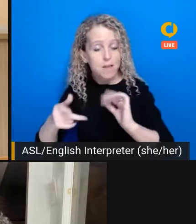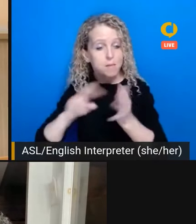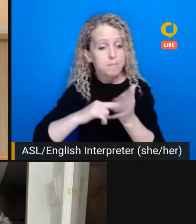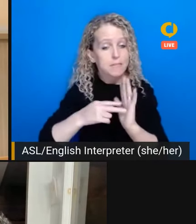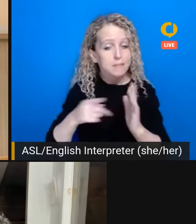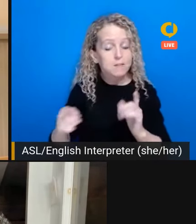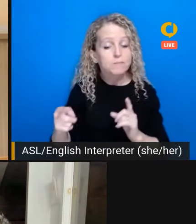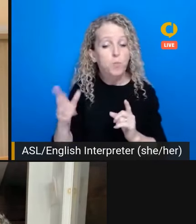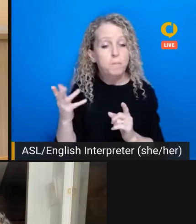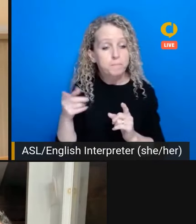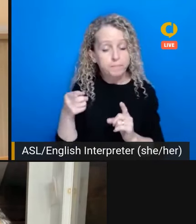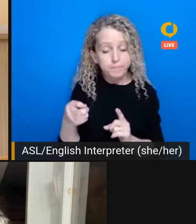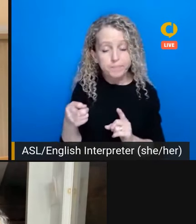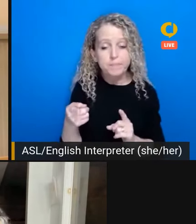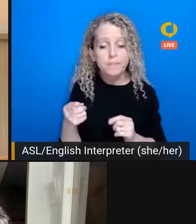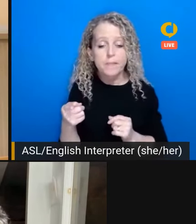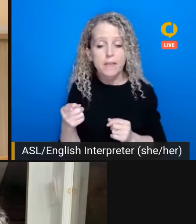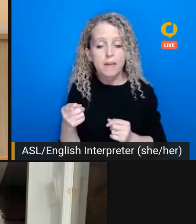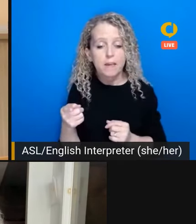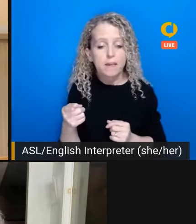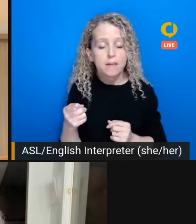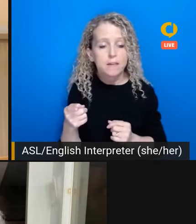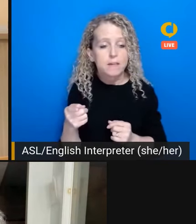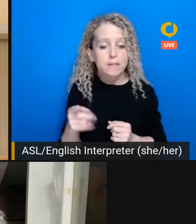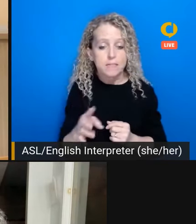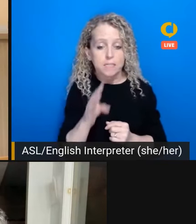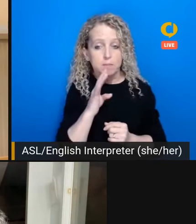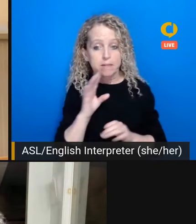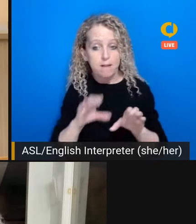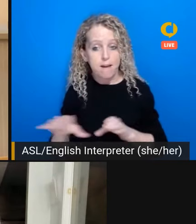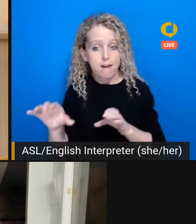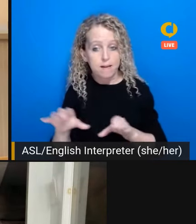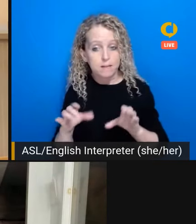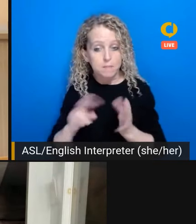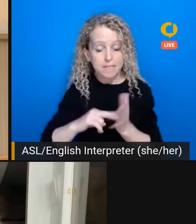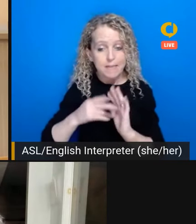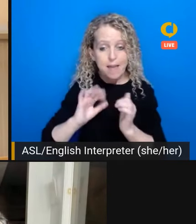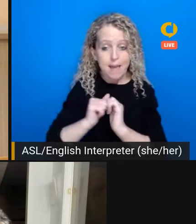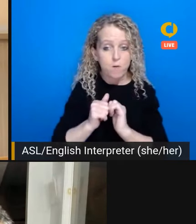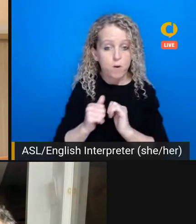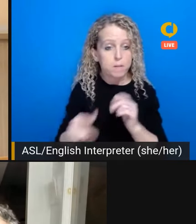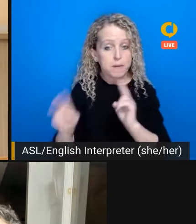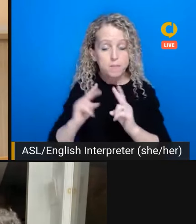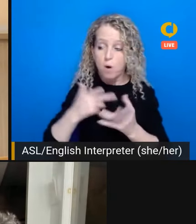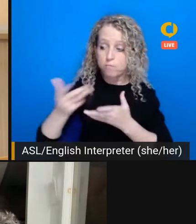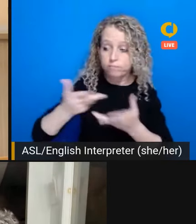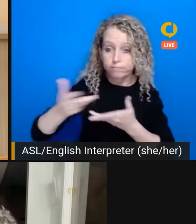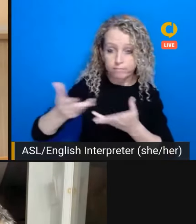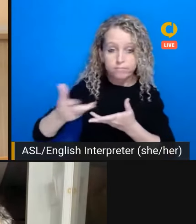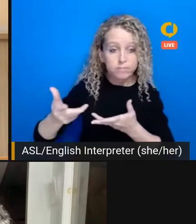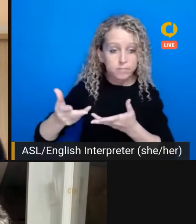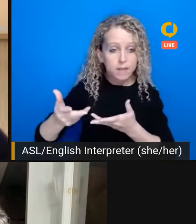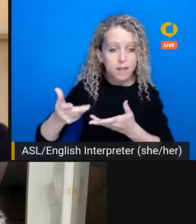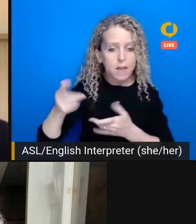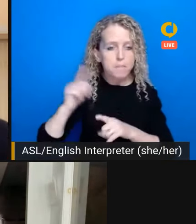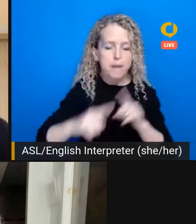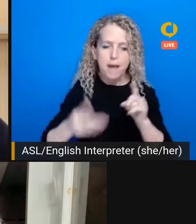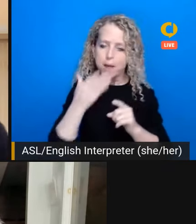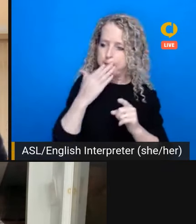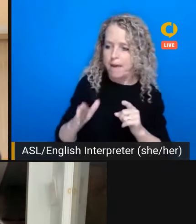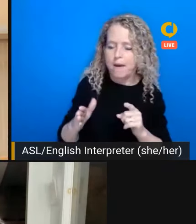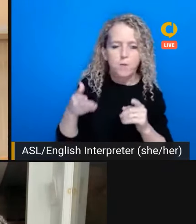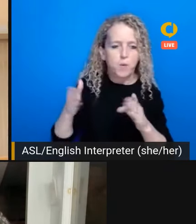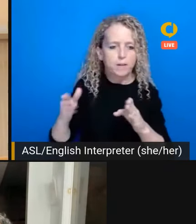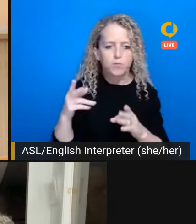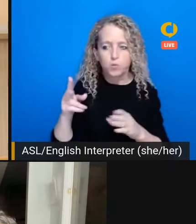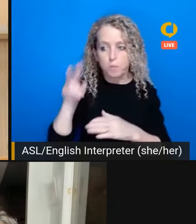speech act theory is a great way of explaining how people converse, but a really bad way of predicting how they will act.